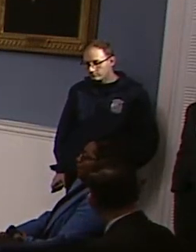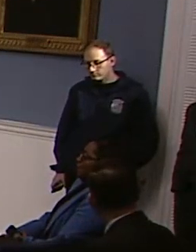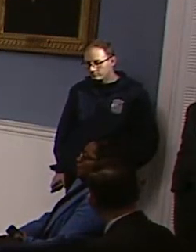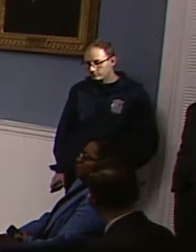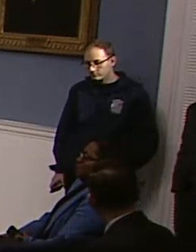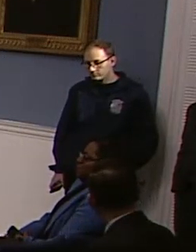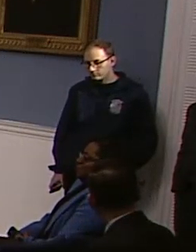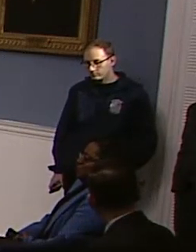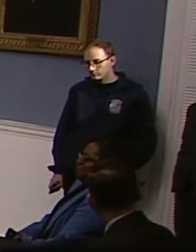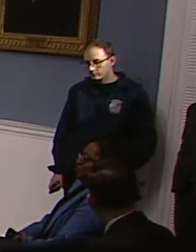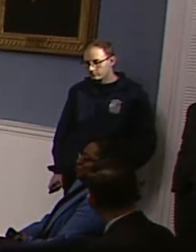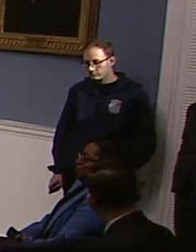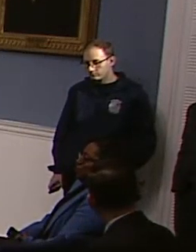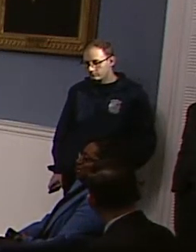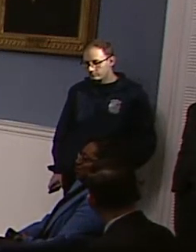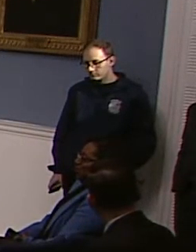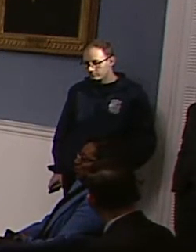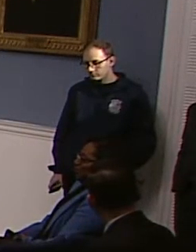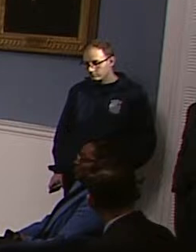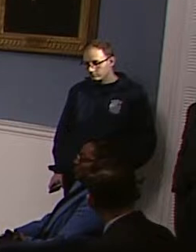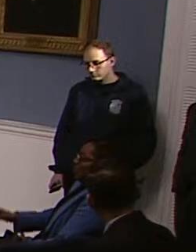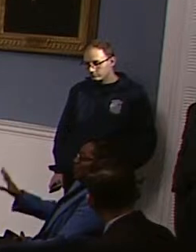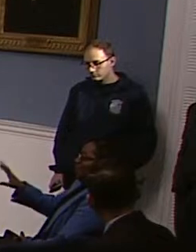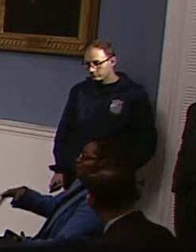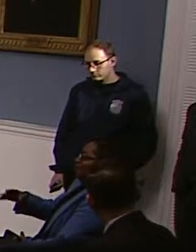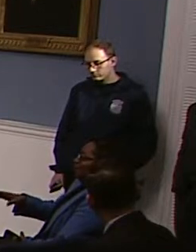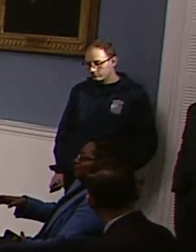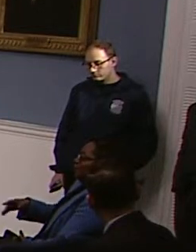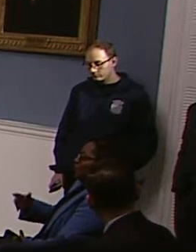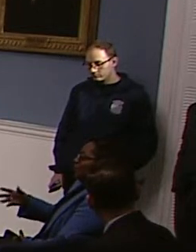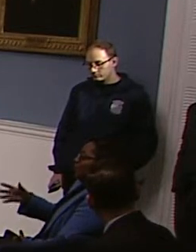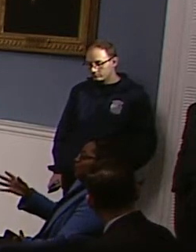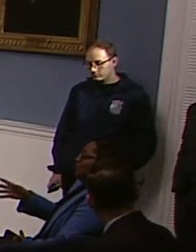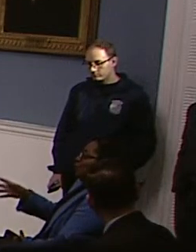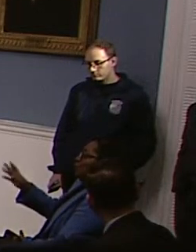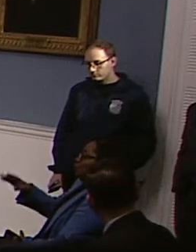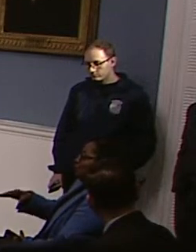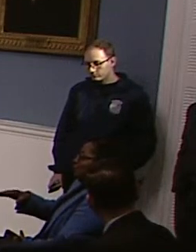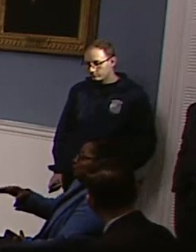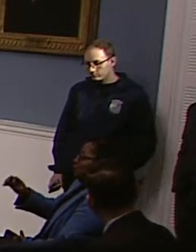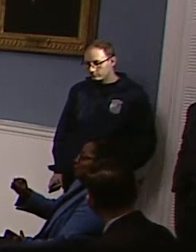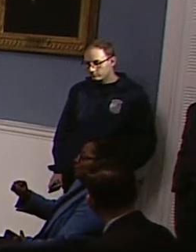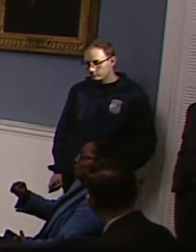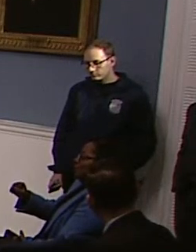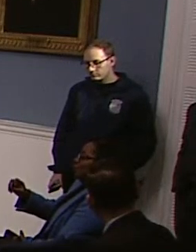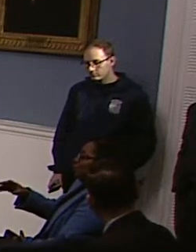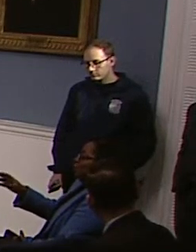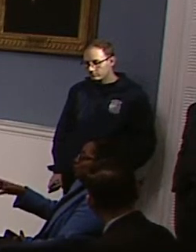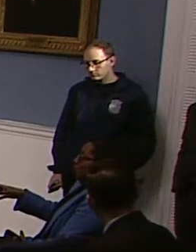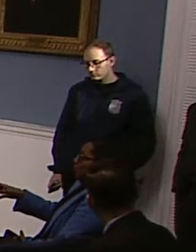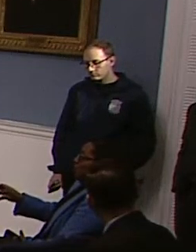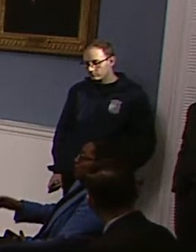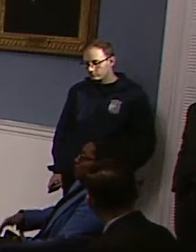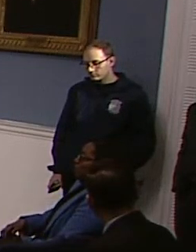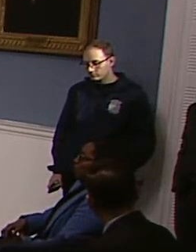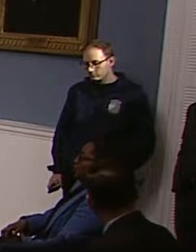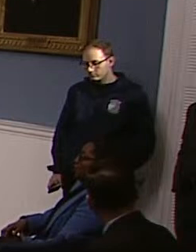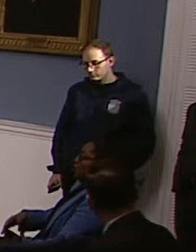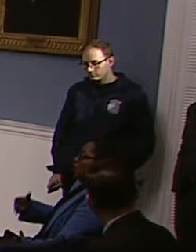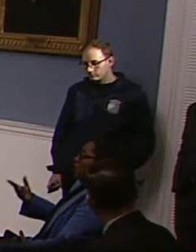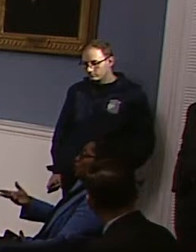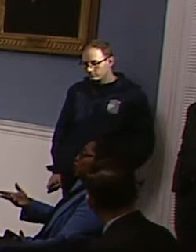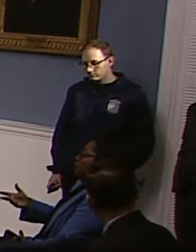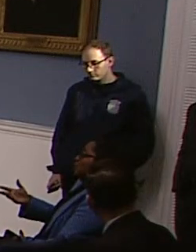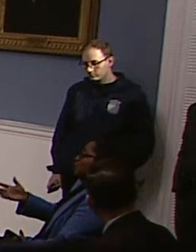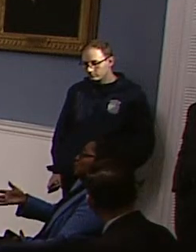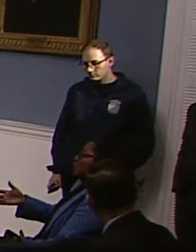Hi, I think most likely this question is for Captain Foster. You mentioned, traveling to school. So